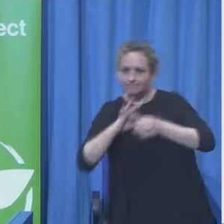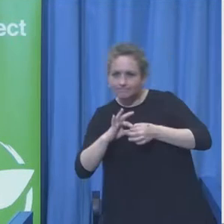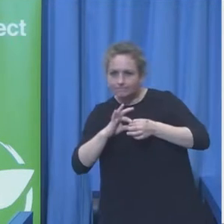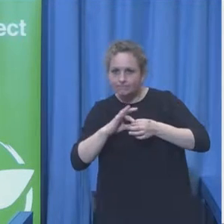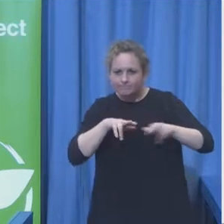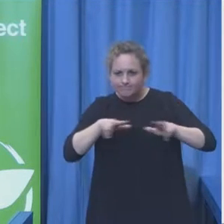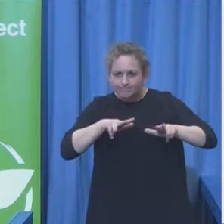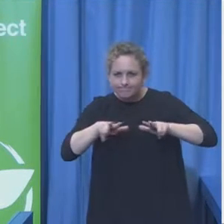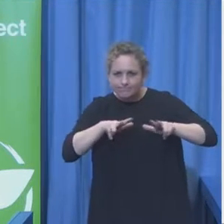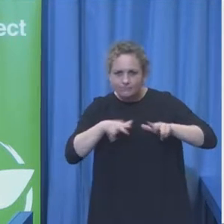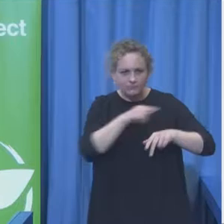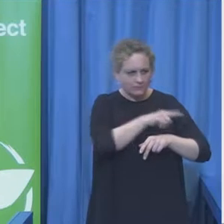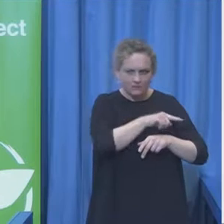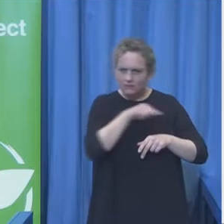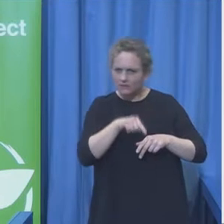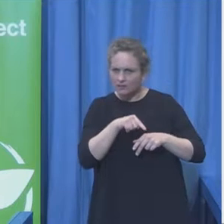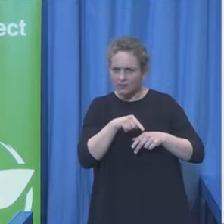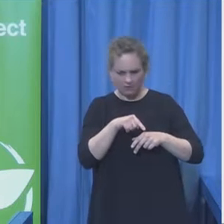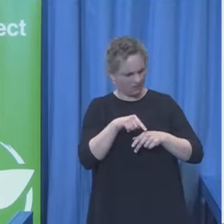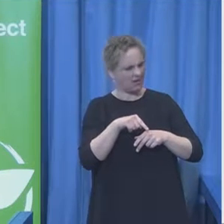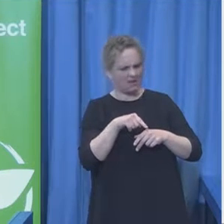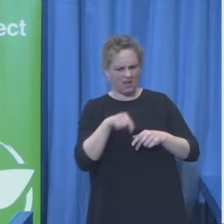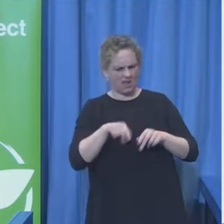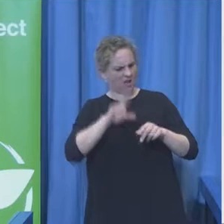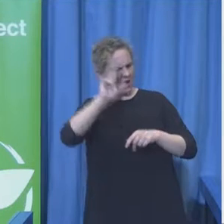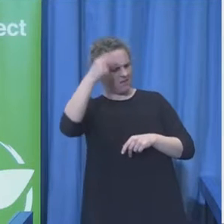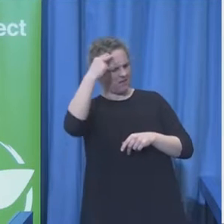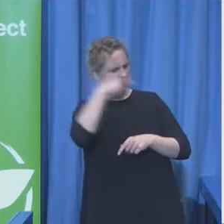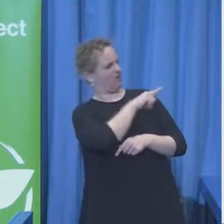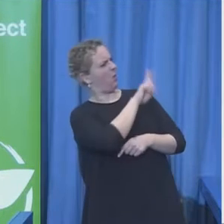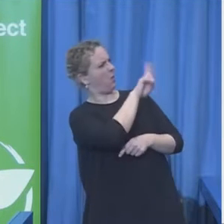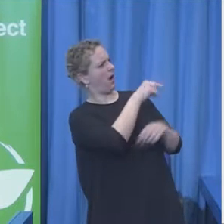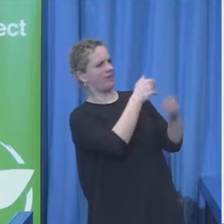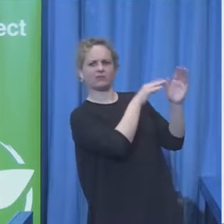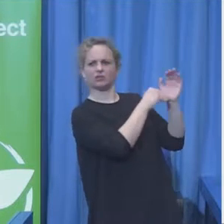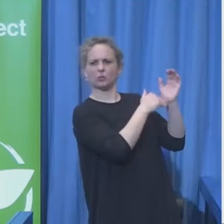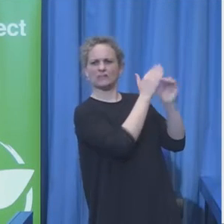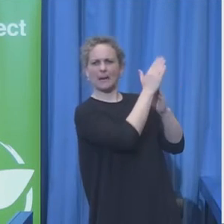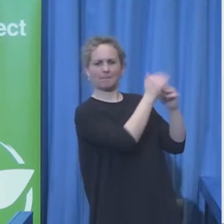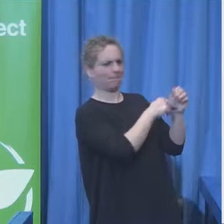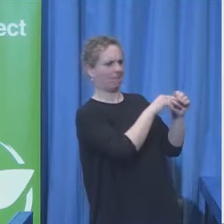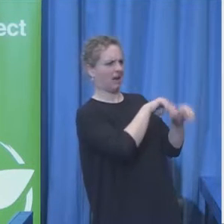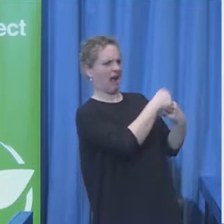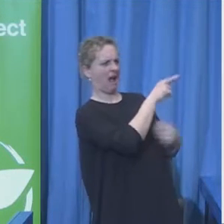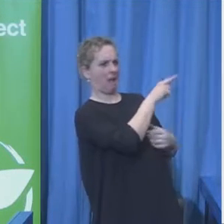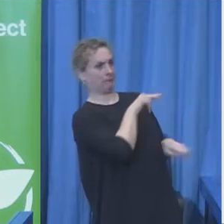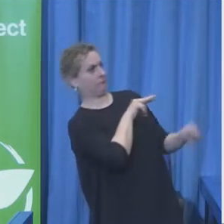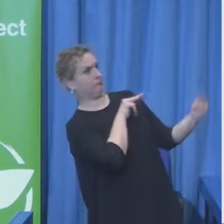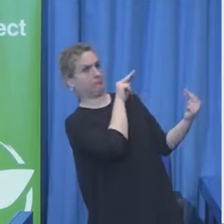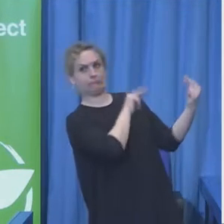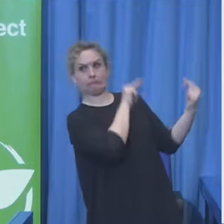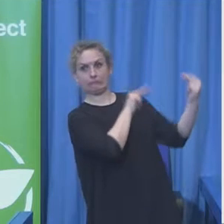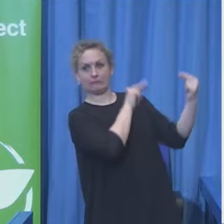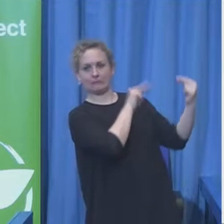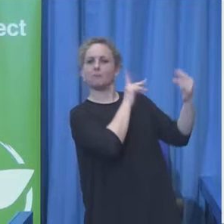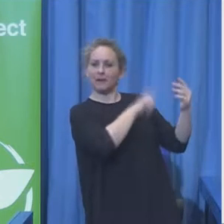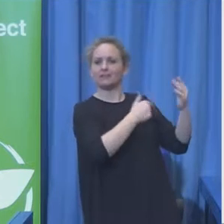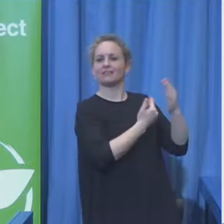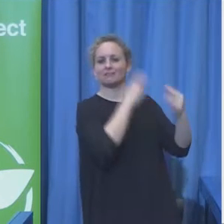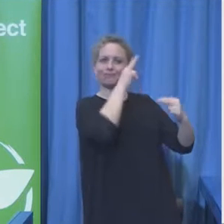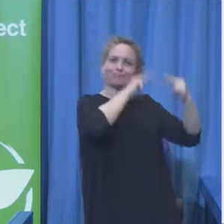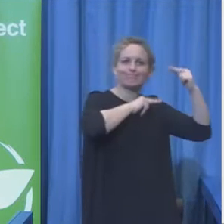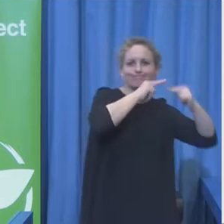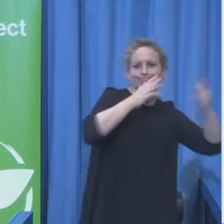then commissions, each of them specialize in a different topic, and they bring their recommendations to the Economic and Social Council of Ministers, and